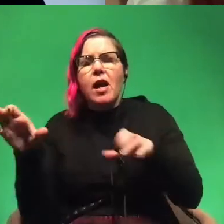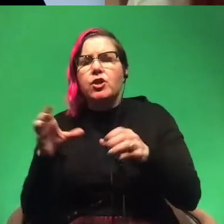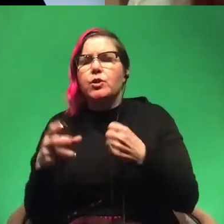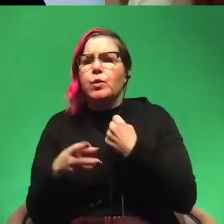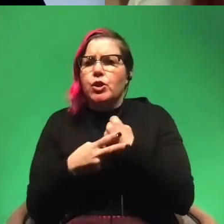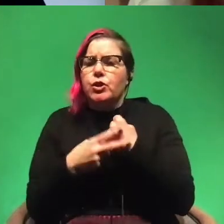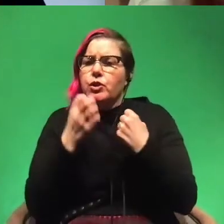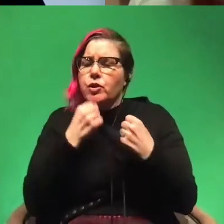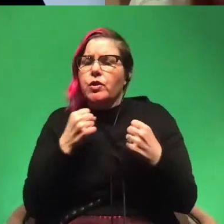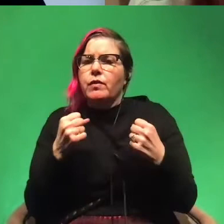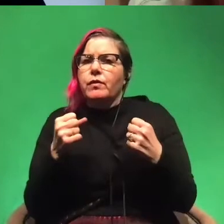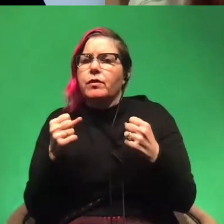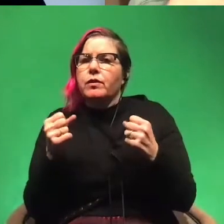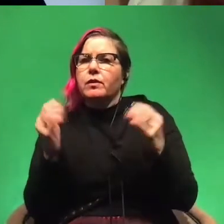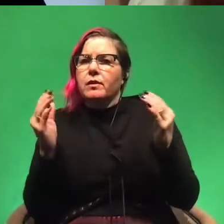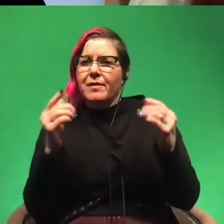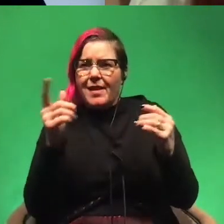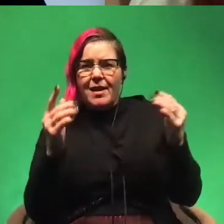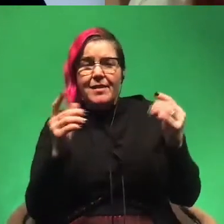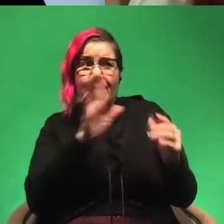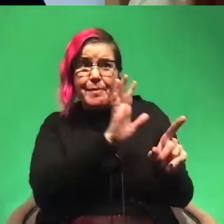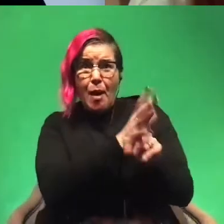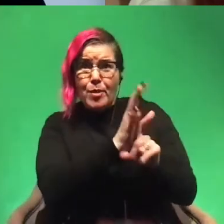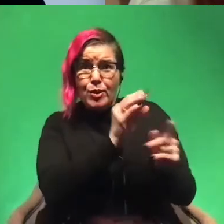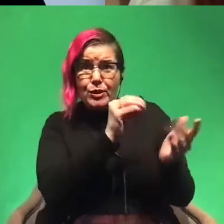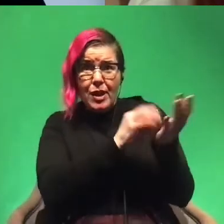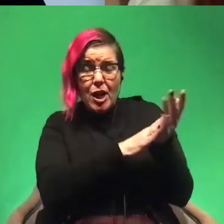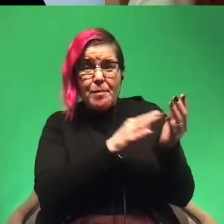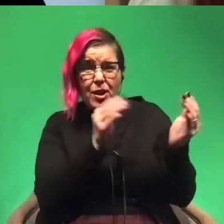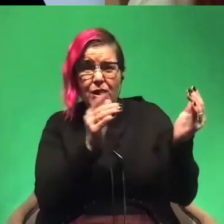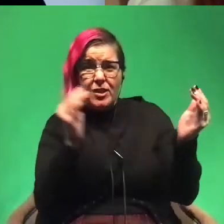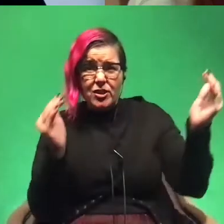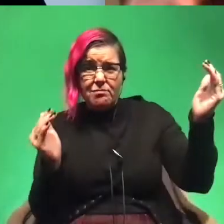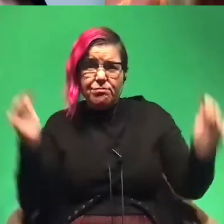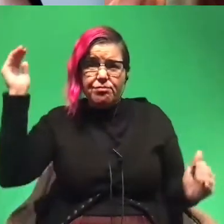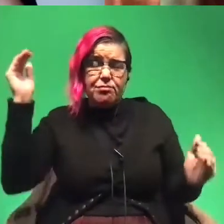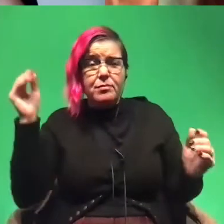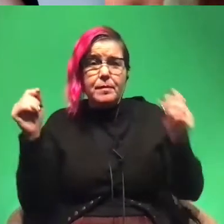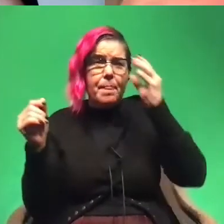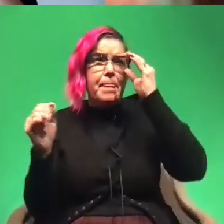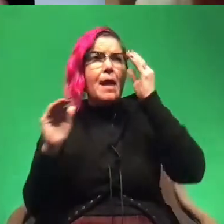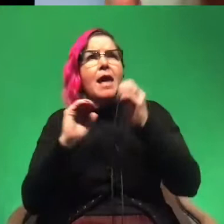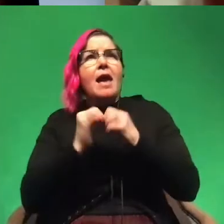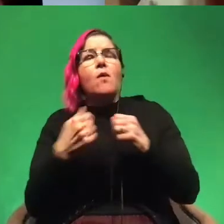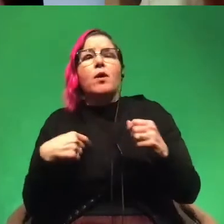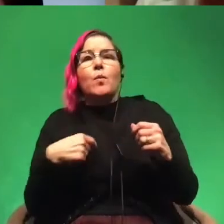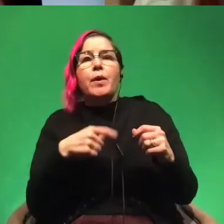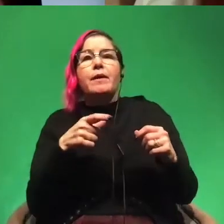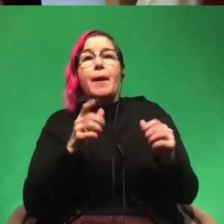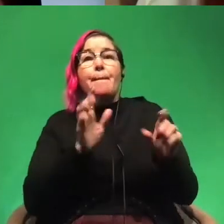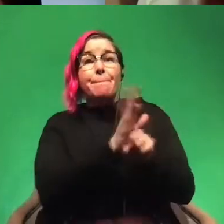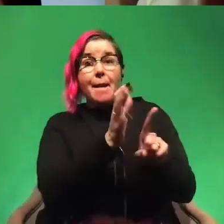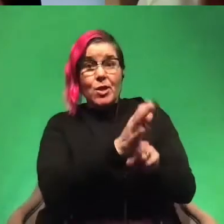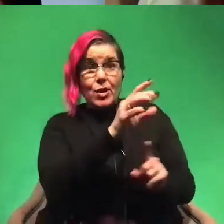leverage the Tiger King show's popularity, if you think they should at all at this time. Like, how can we take the popularity of